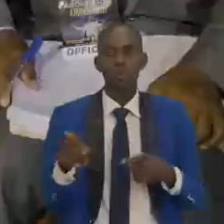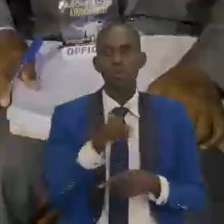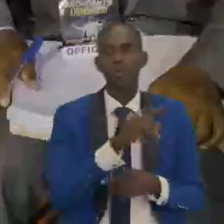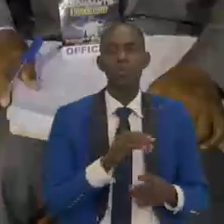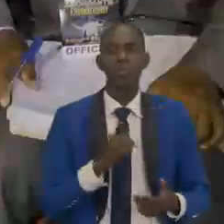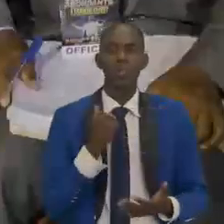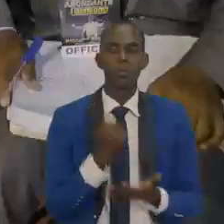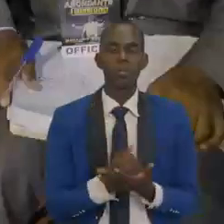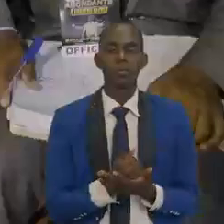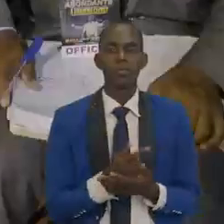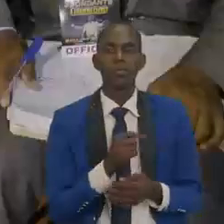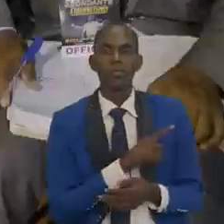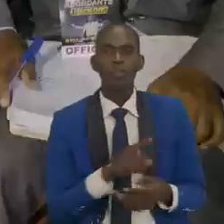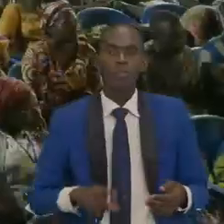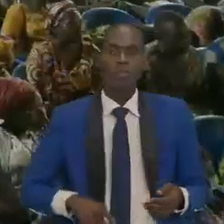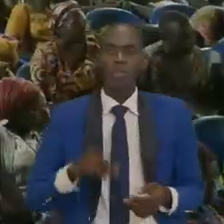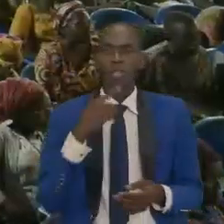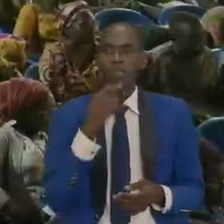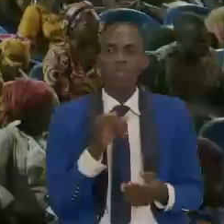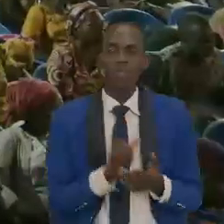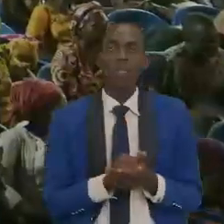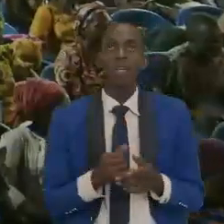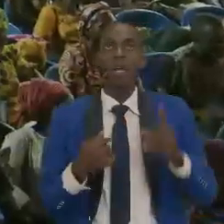He says, I will forgive you.